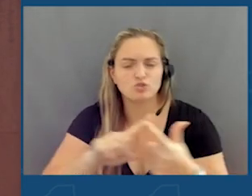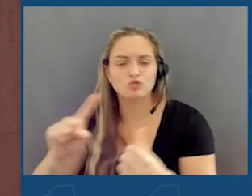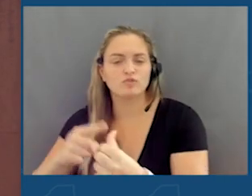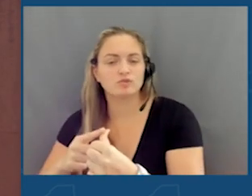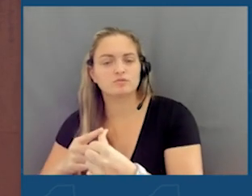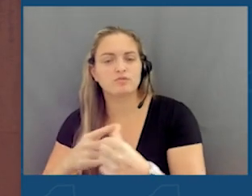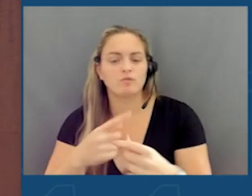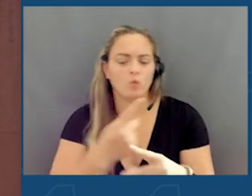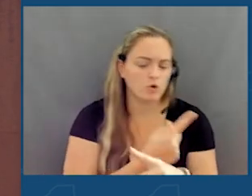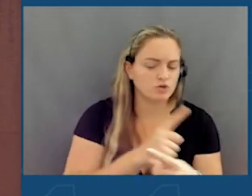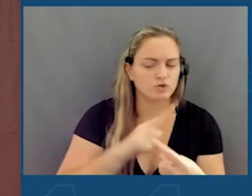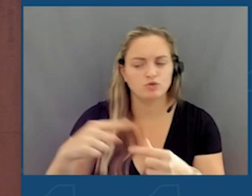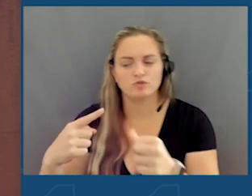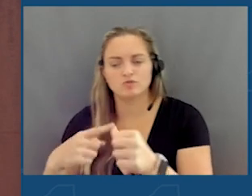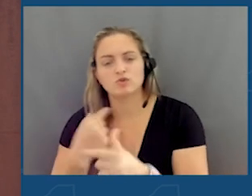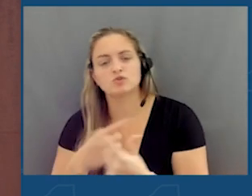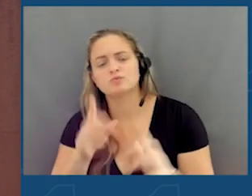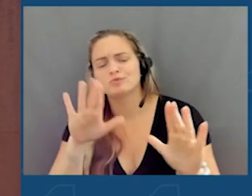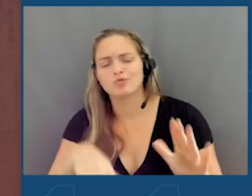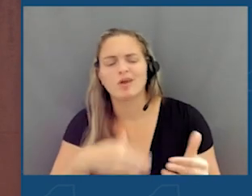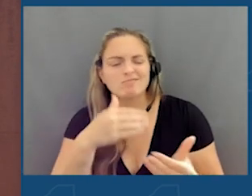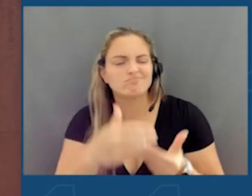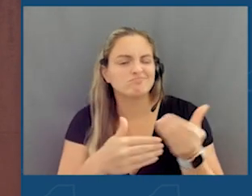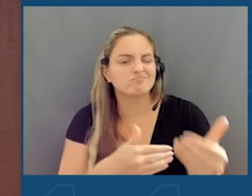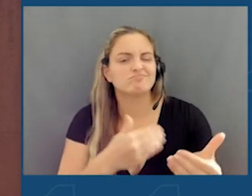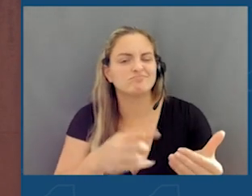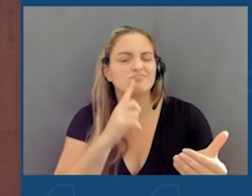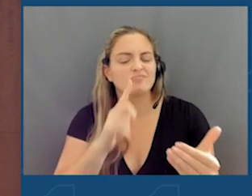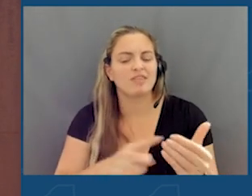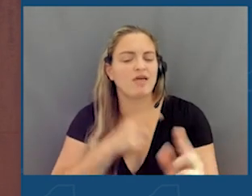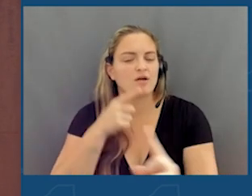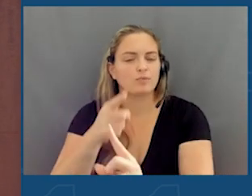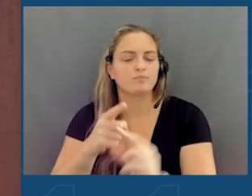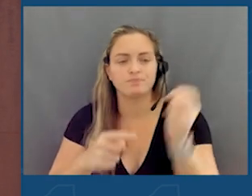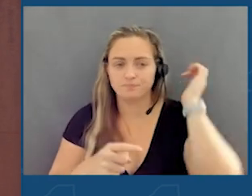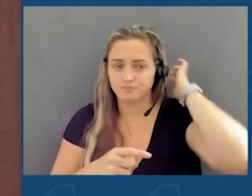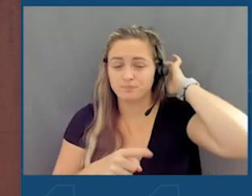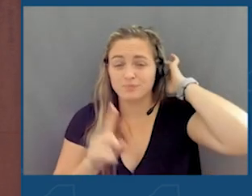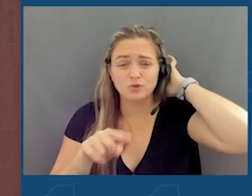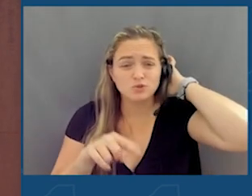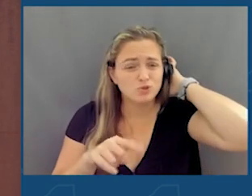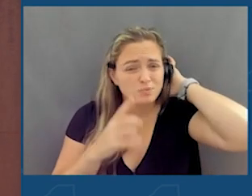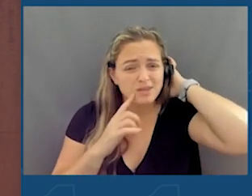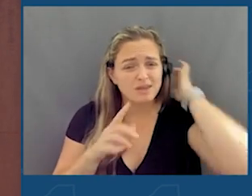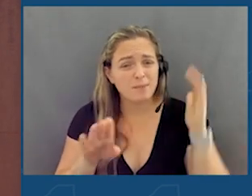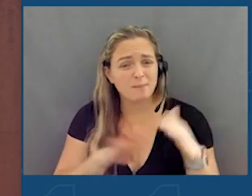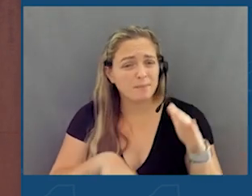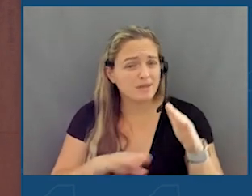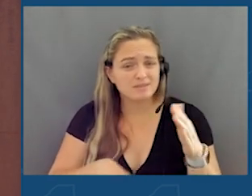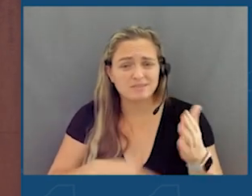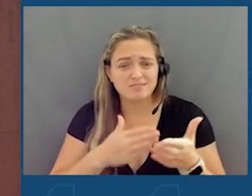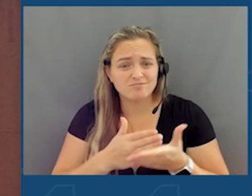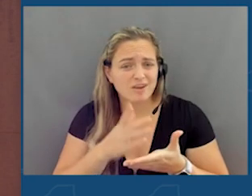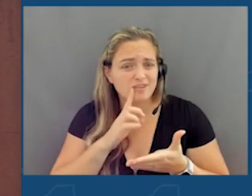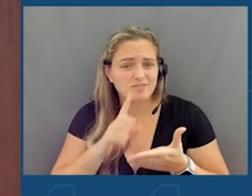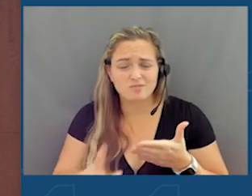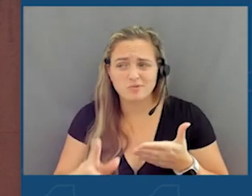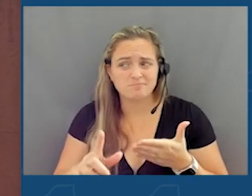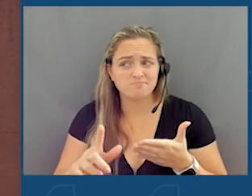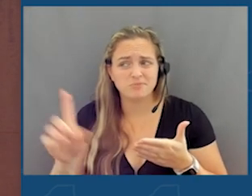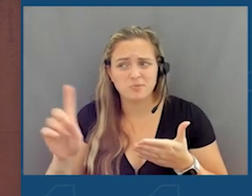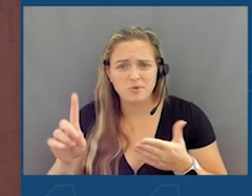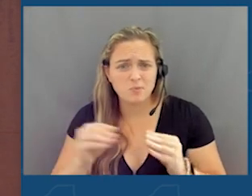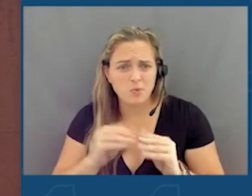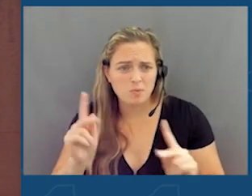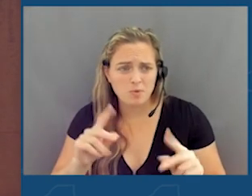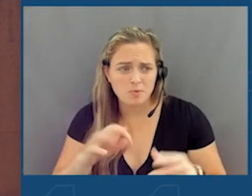today is another great step in that direction. It should be a fundamental principle of democracy that the more people